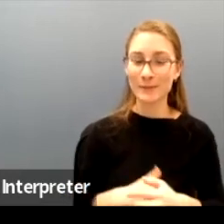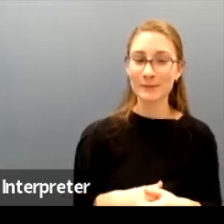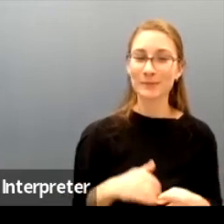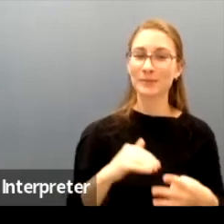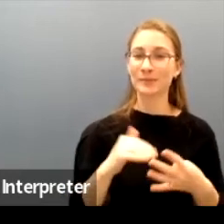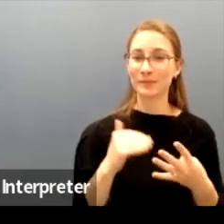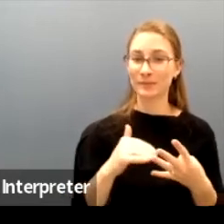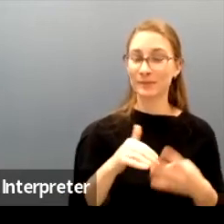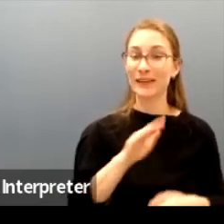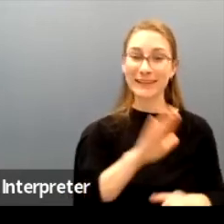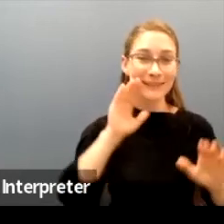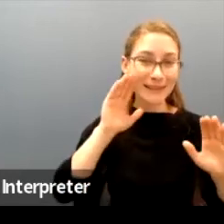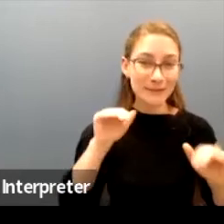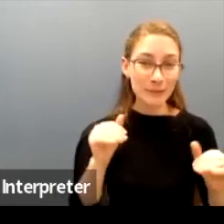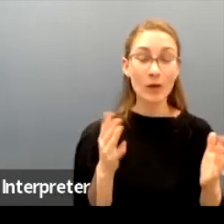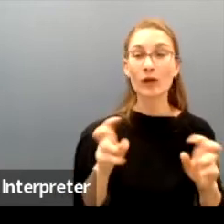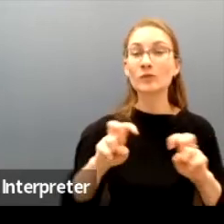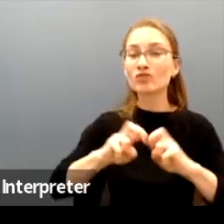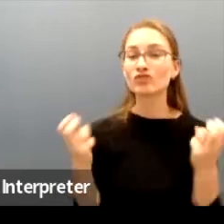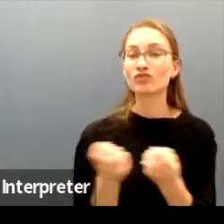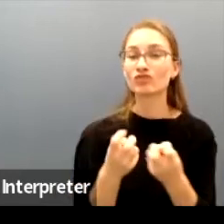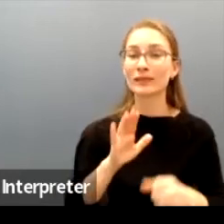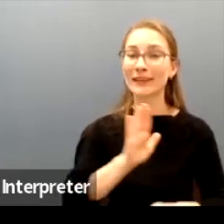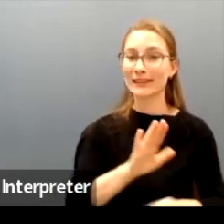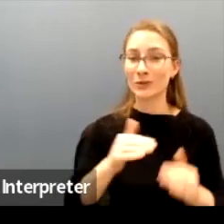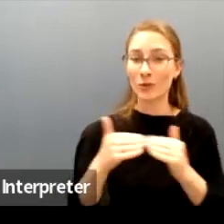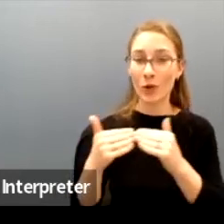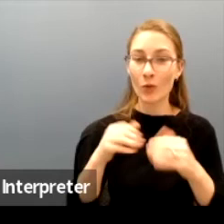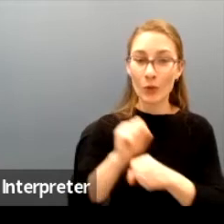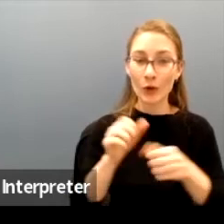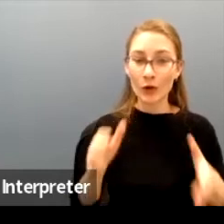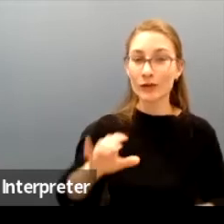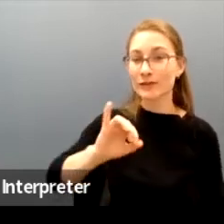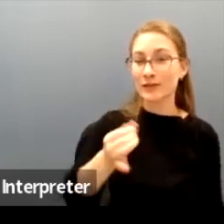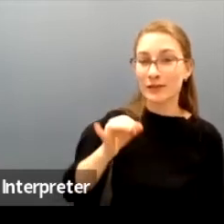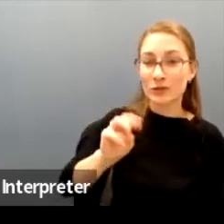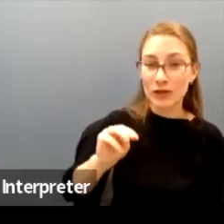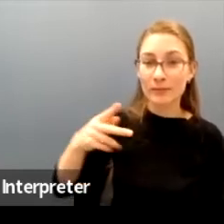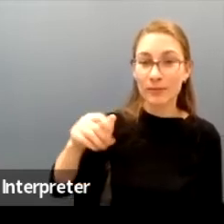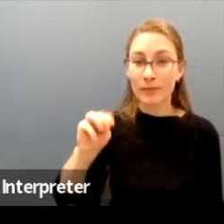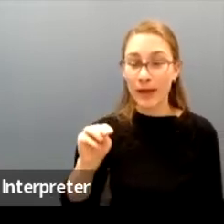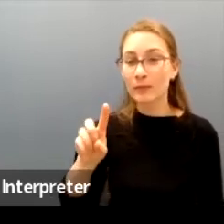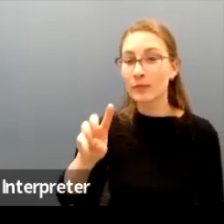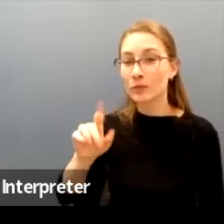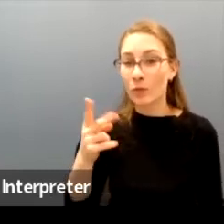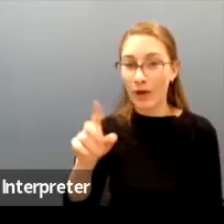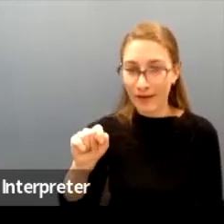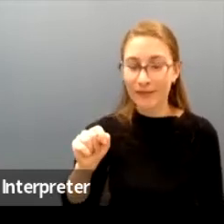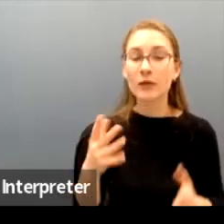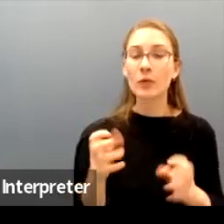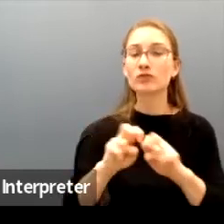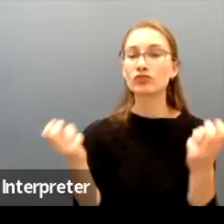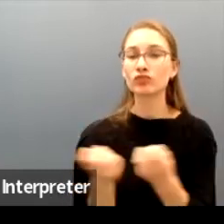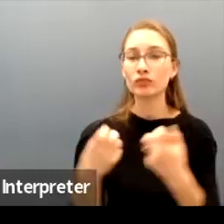is for him to sit with his favorite coworkers, Jim, Pam, and Dwight, at lunch. He wants to have lunch with them. He wants to sit with them and